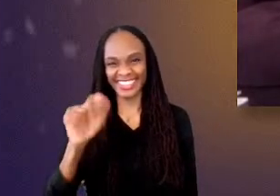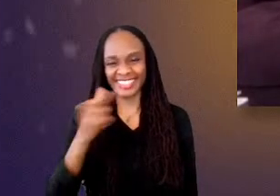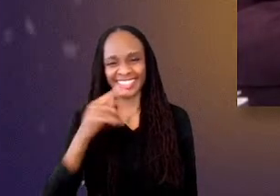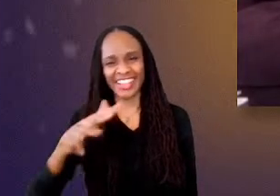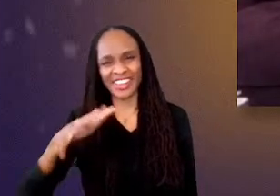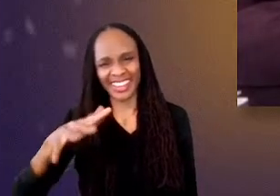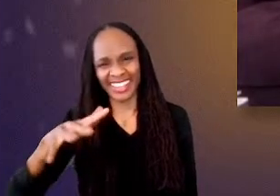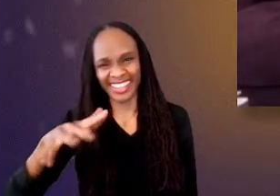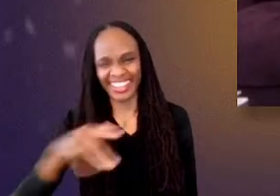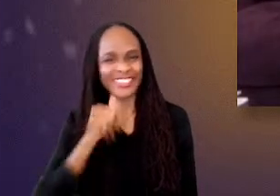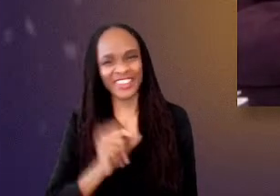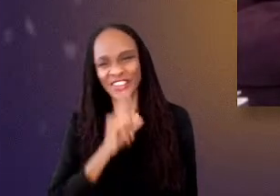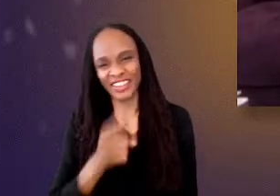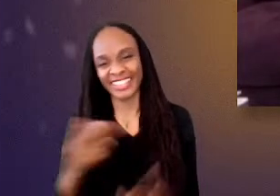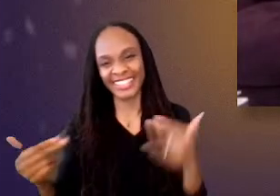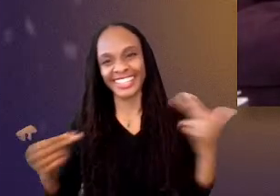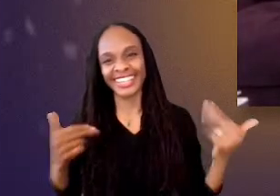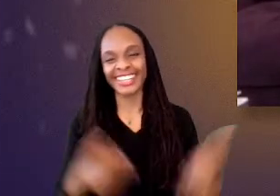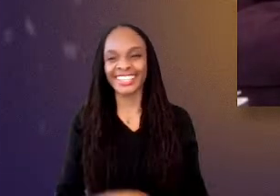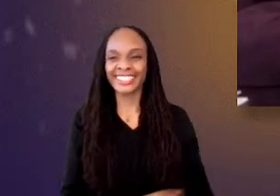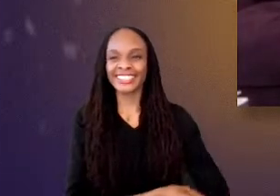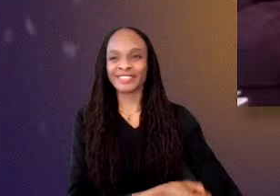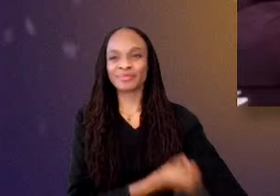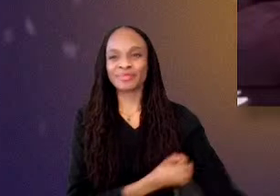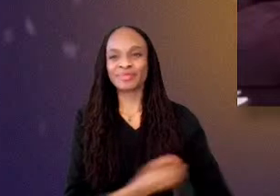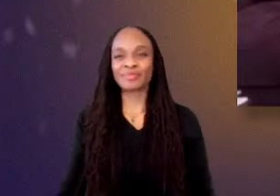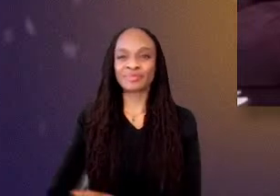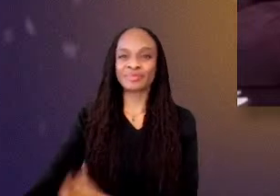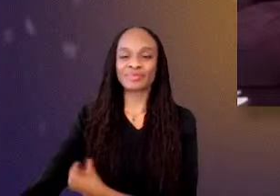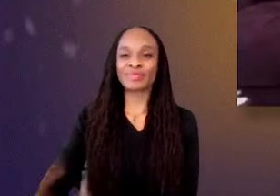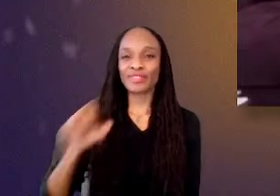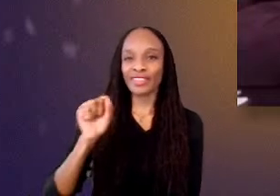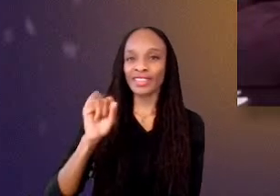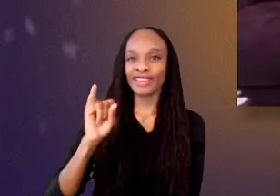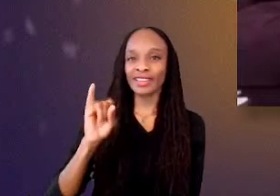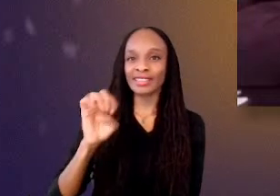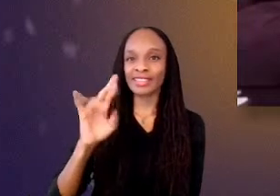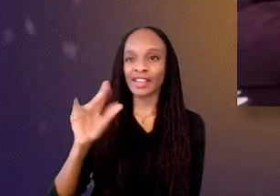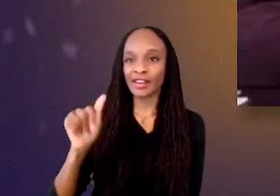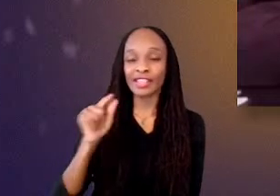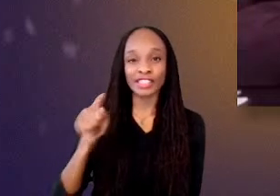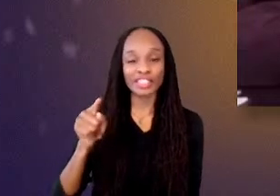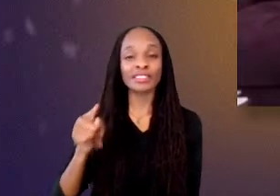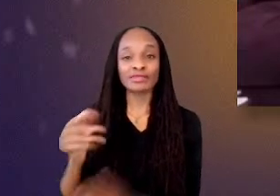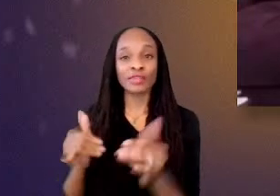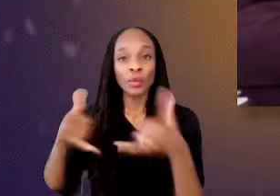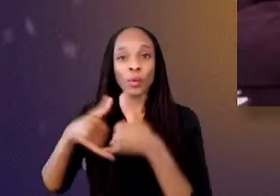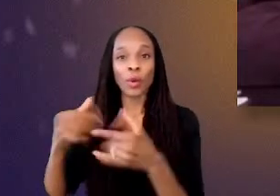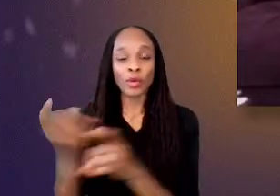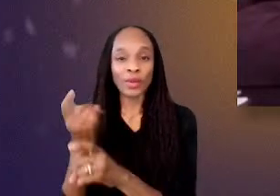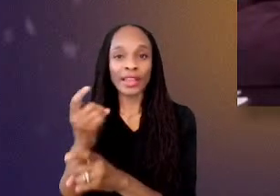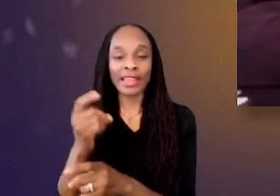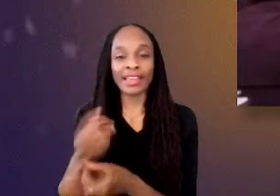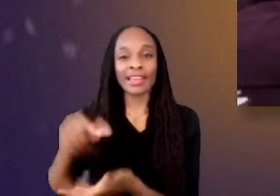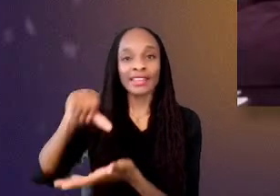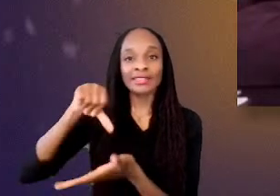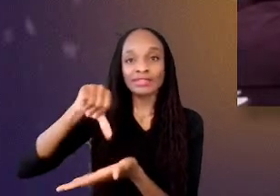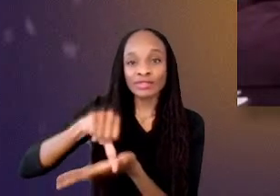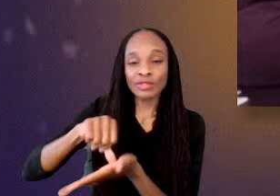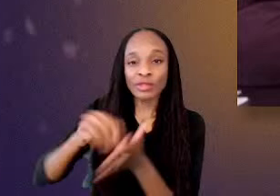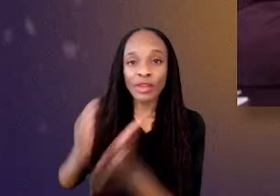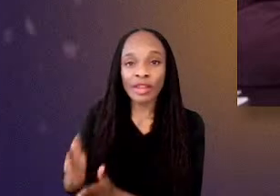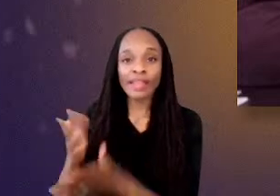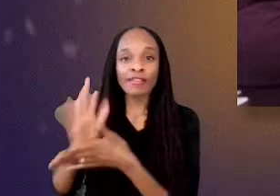kind of, but not really. Sierra is an award-winning Iranian American filmmaker and an